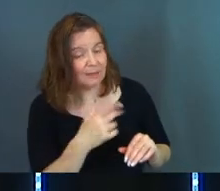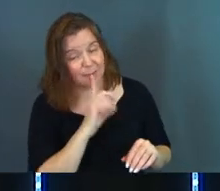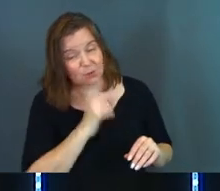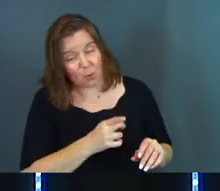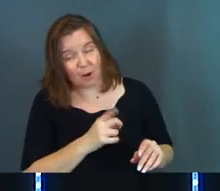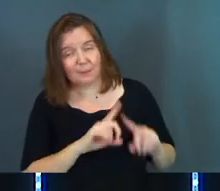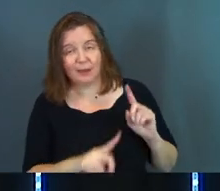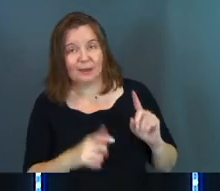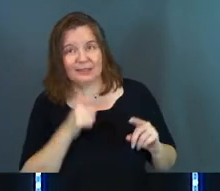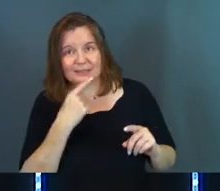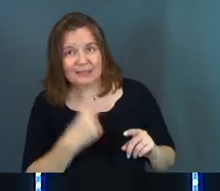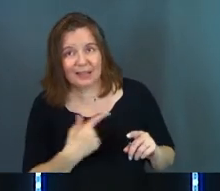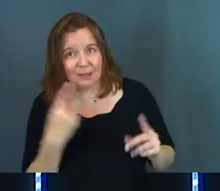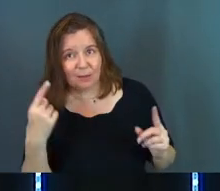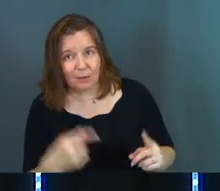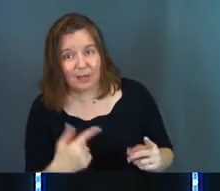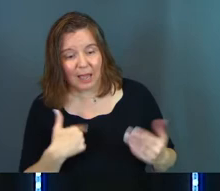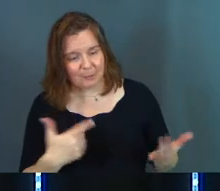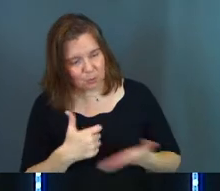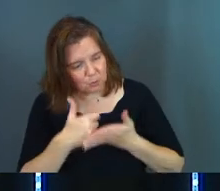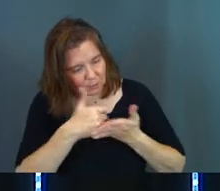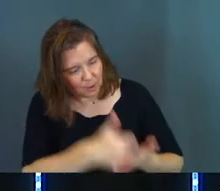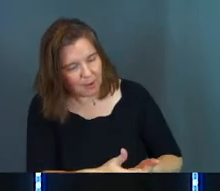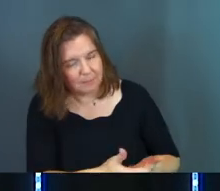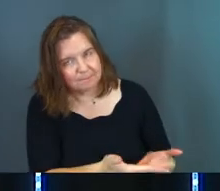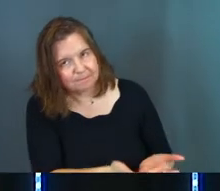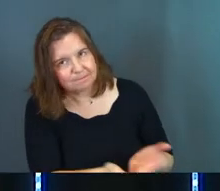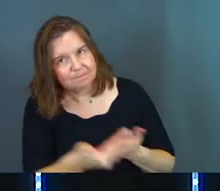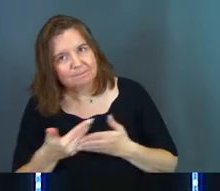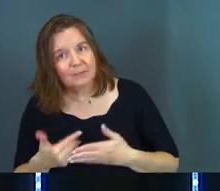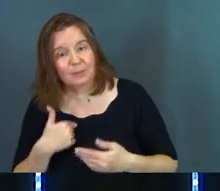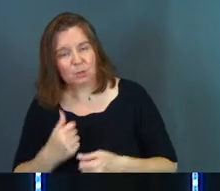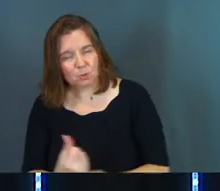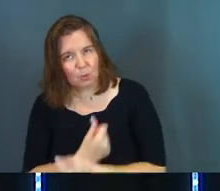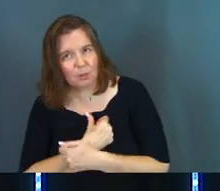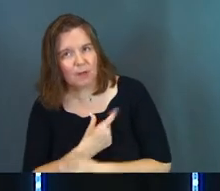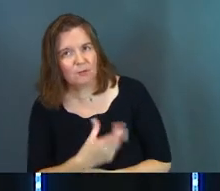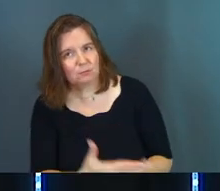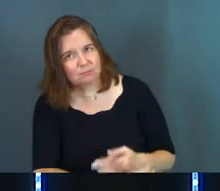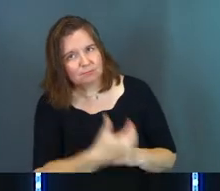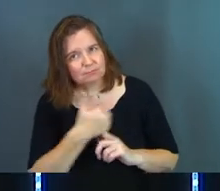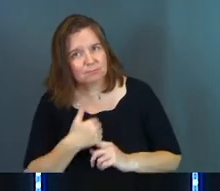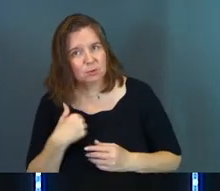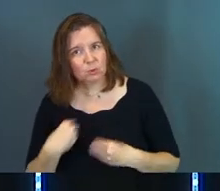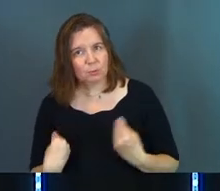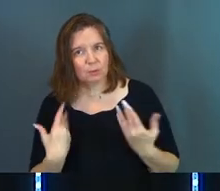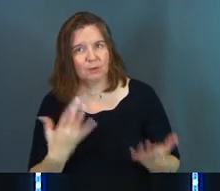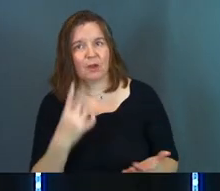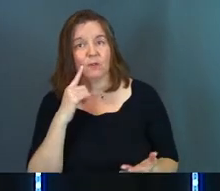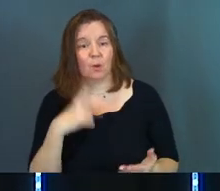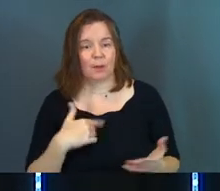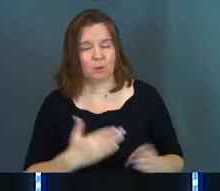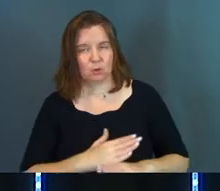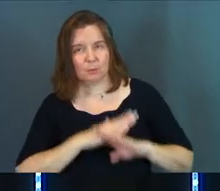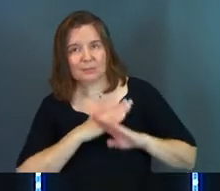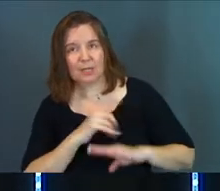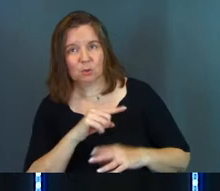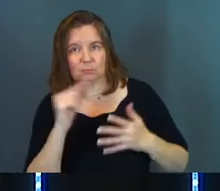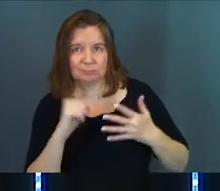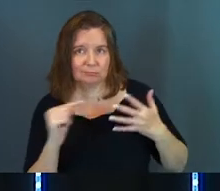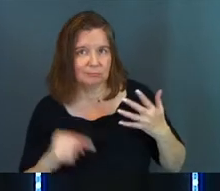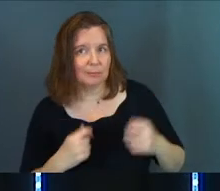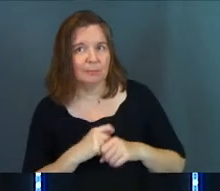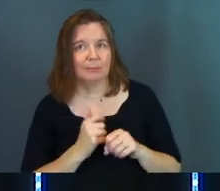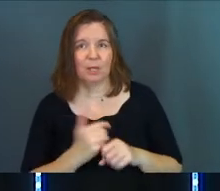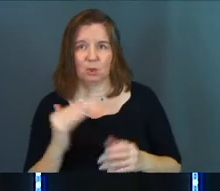are, but I'm here to help. I'm here to love you. I'm here to provide for you. I'm here to protect you.